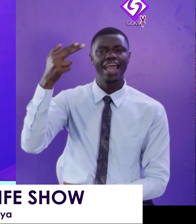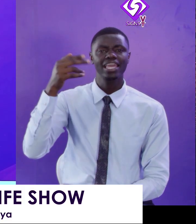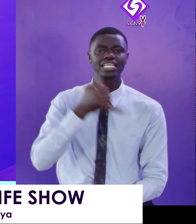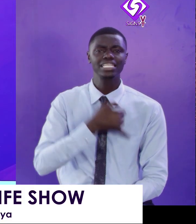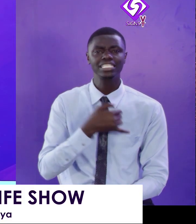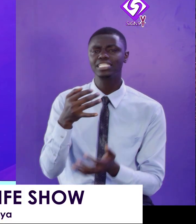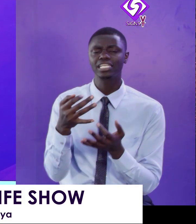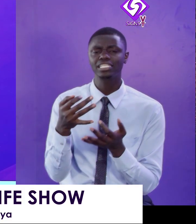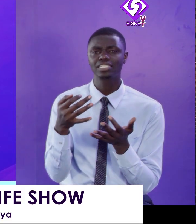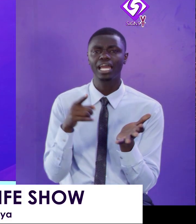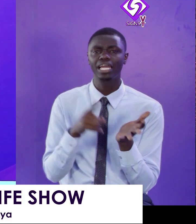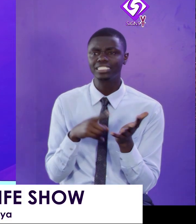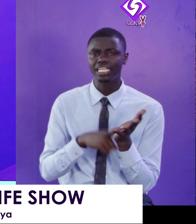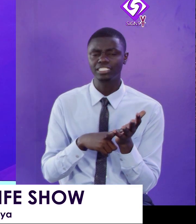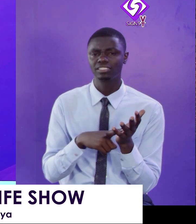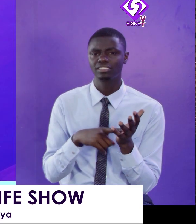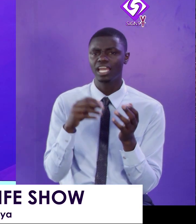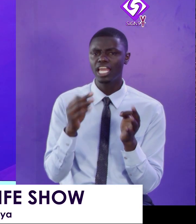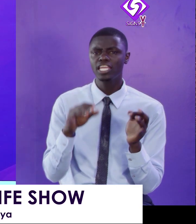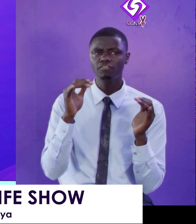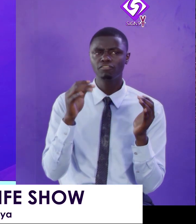stay, the more they